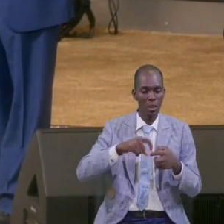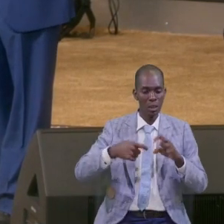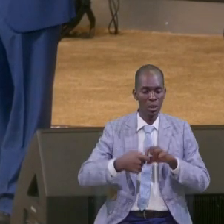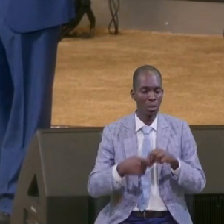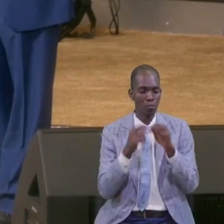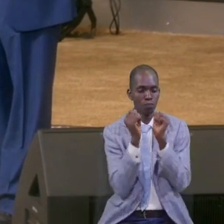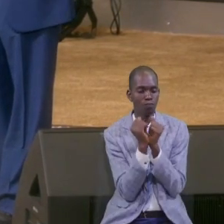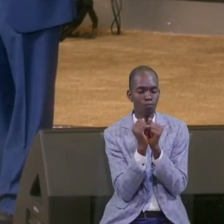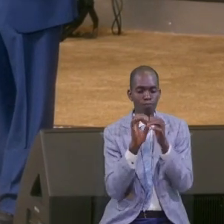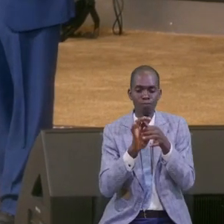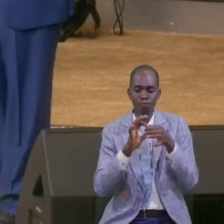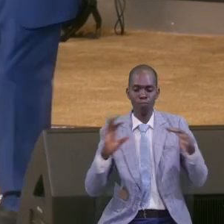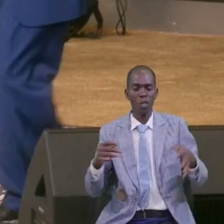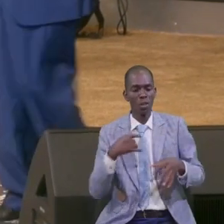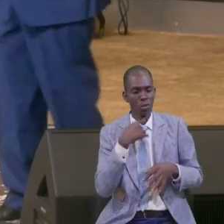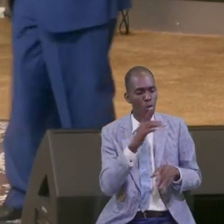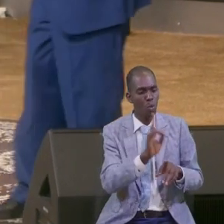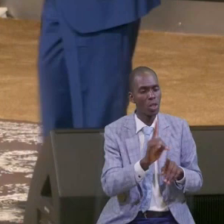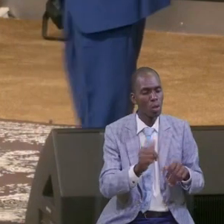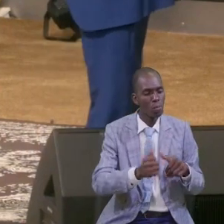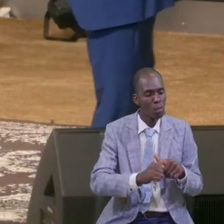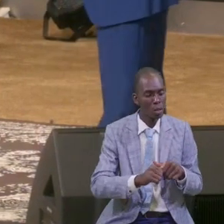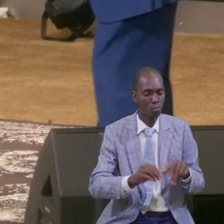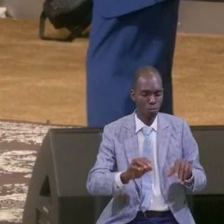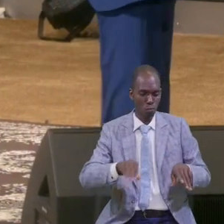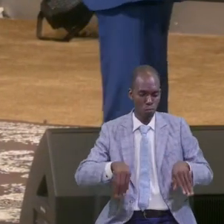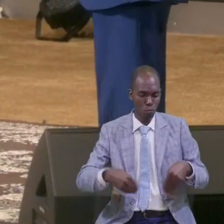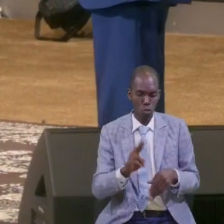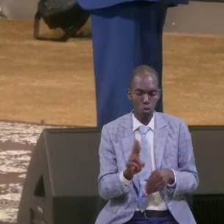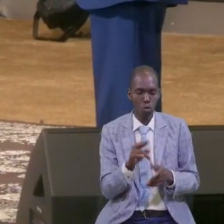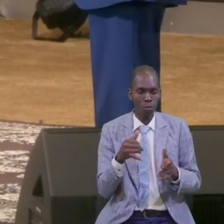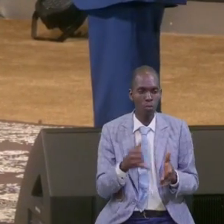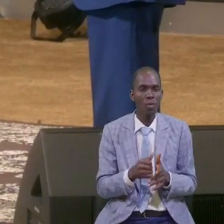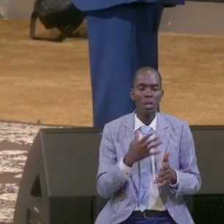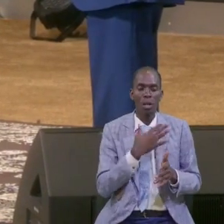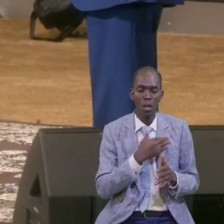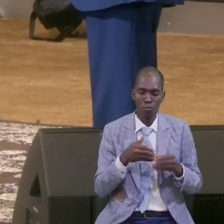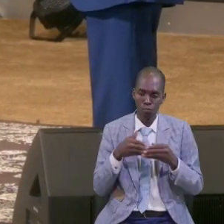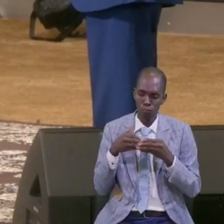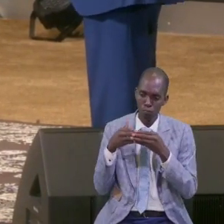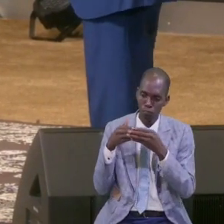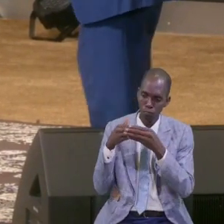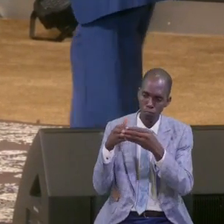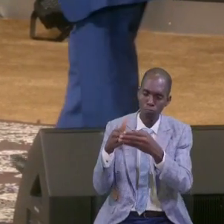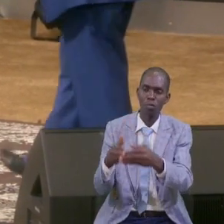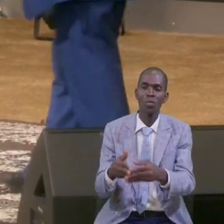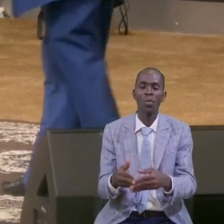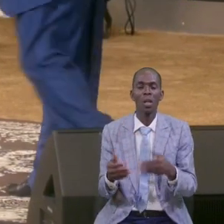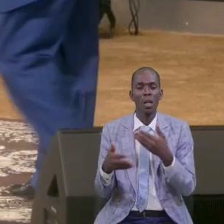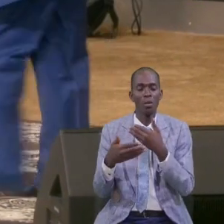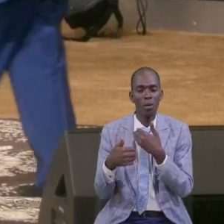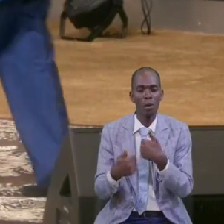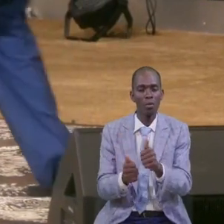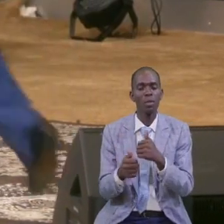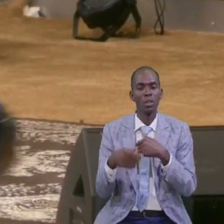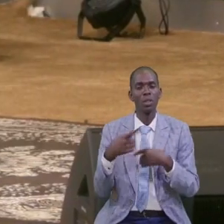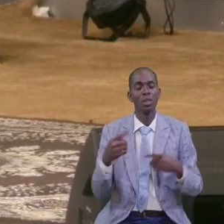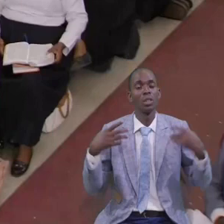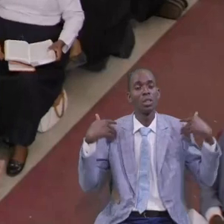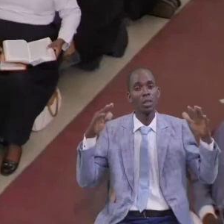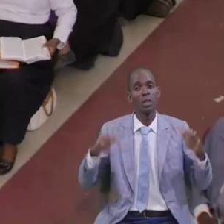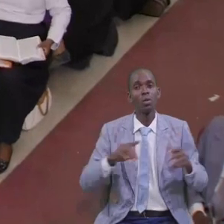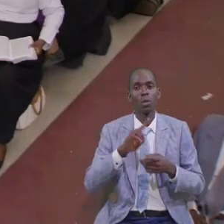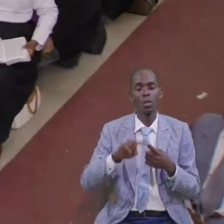put on his sandals, and he did, and dressed up, and then followed after the angel. And when he came to the